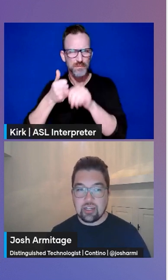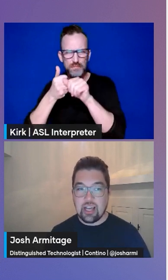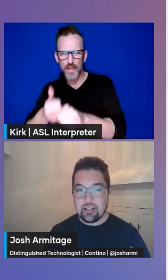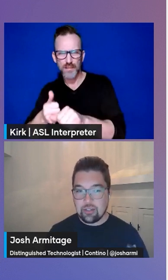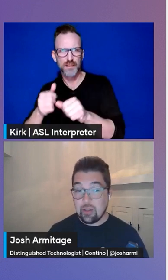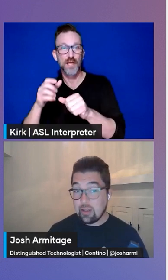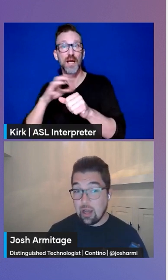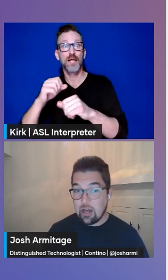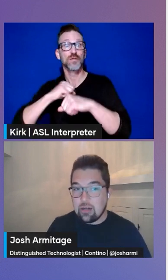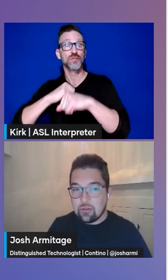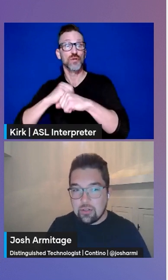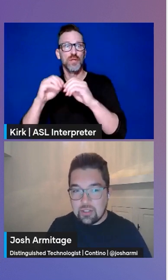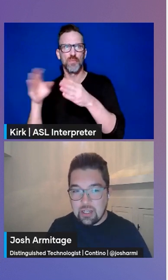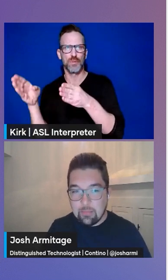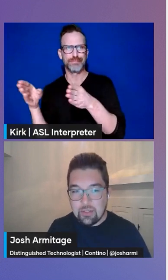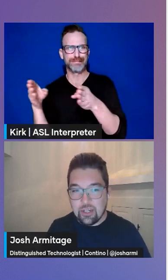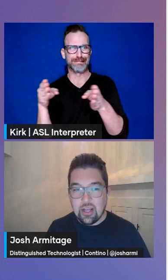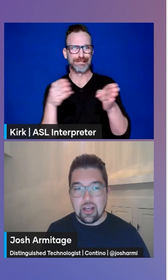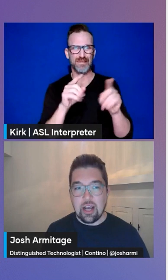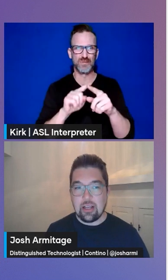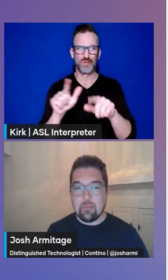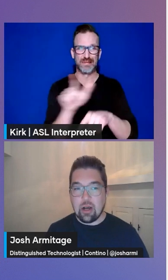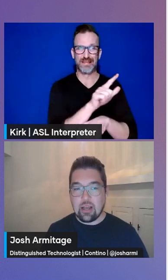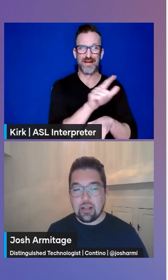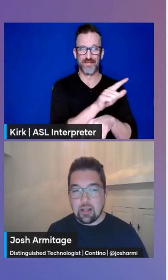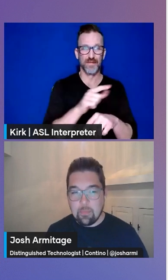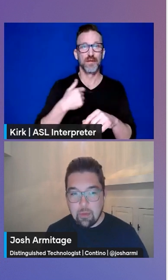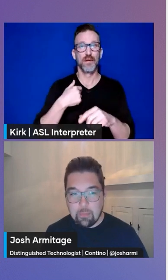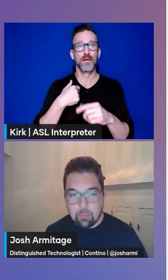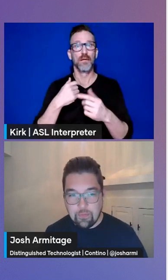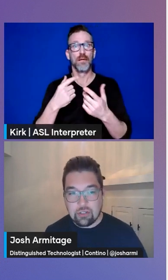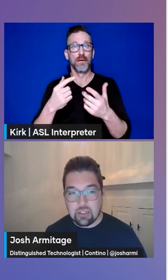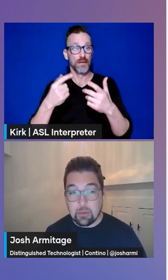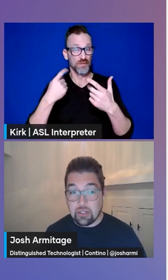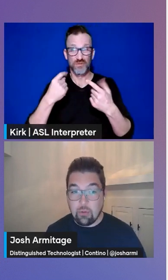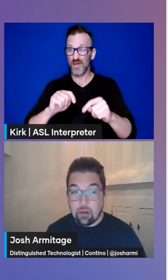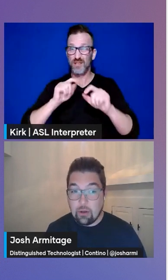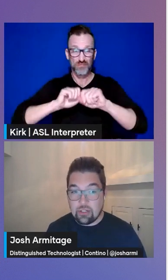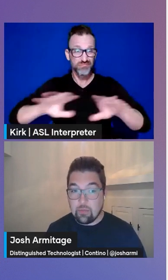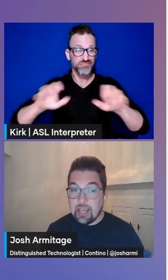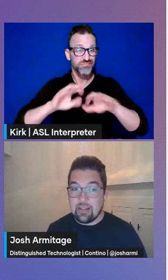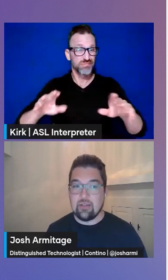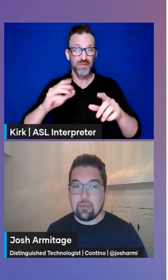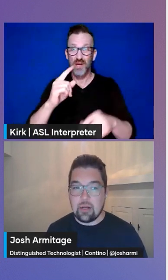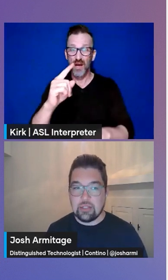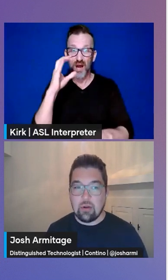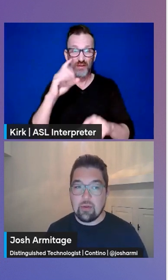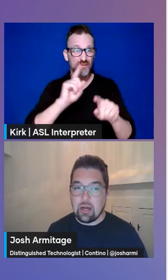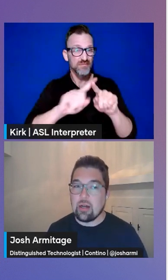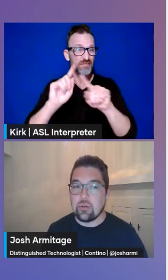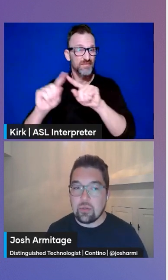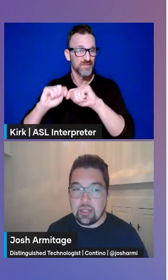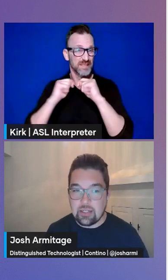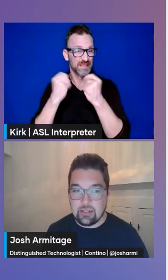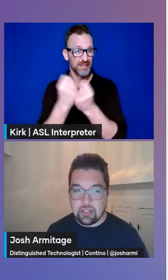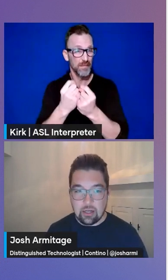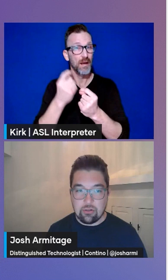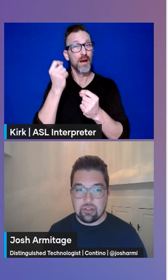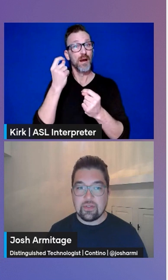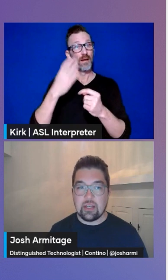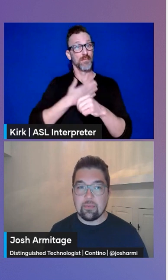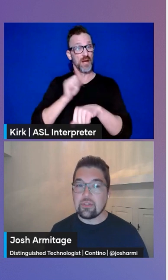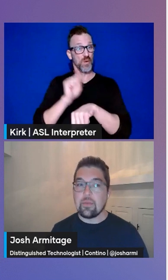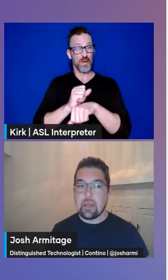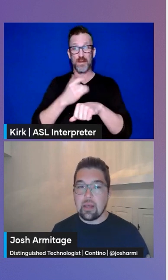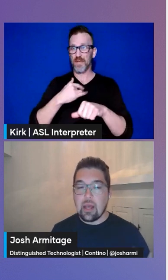trying to get this with 100 teams, and in my professional experience, I work mostly with enterprises where we are talking tens to hundreds